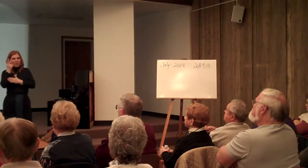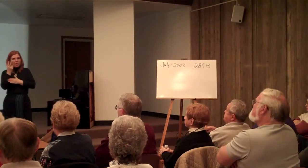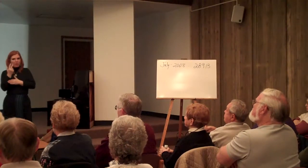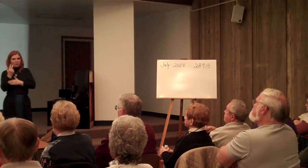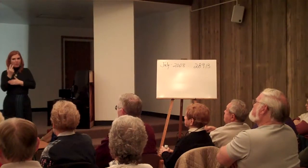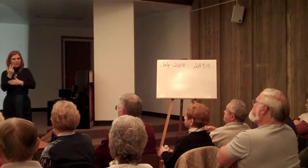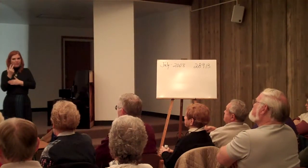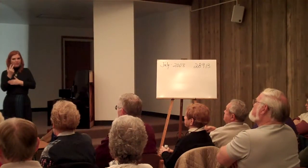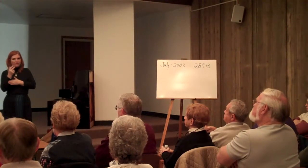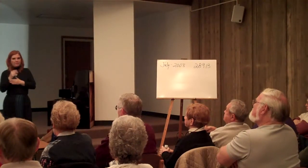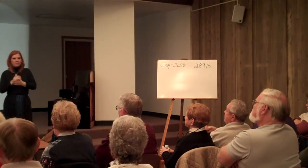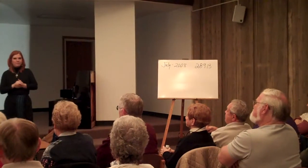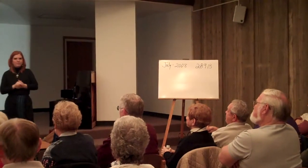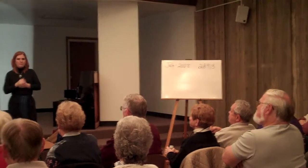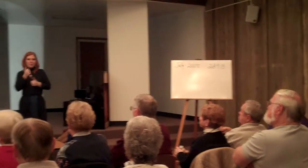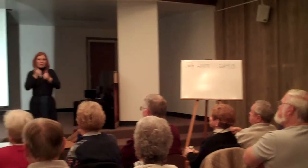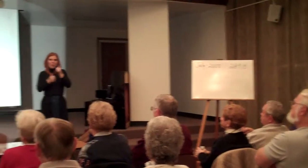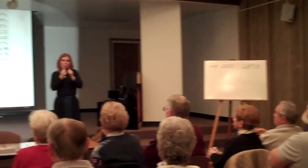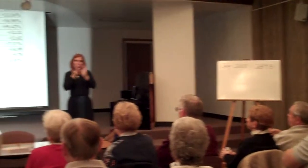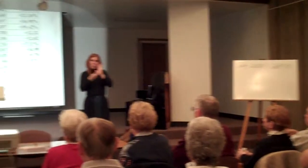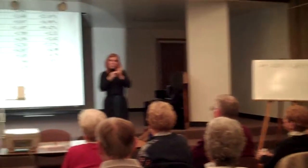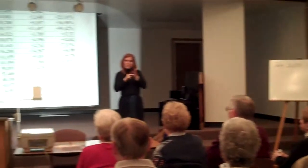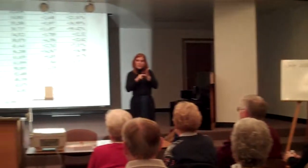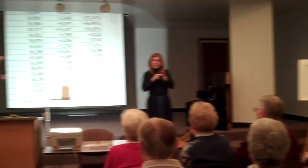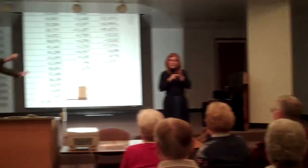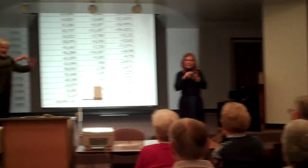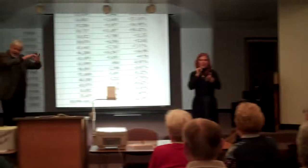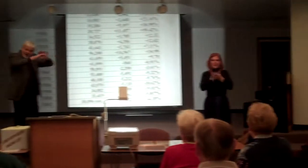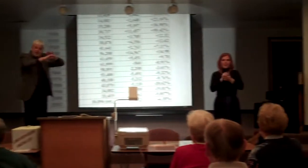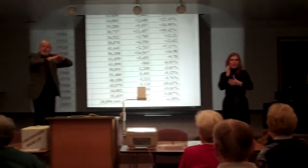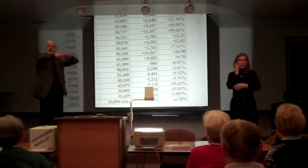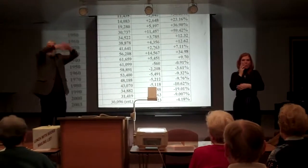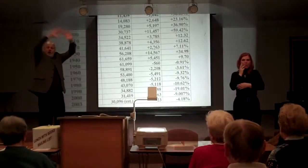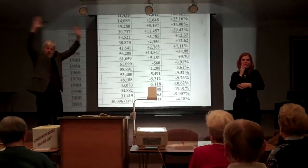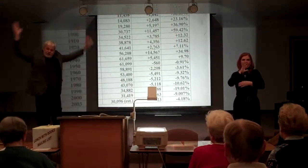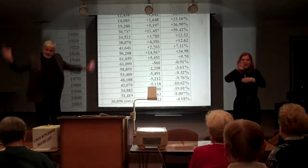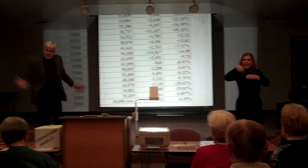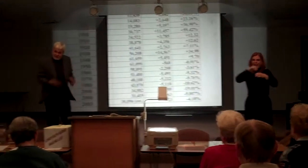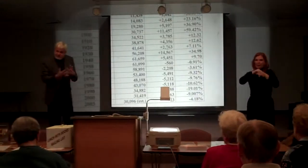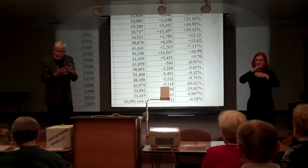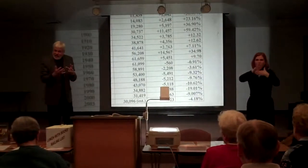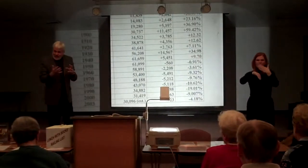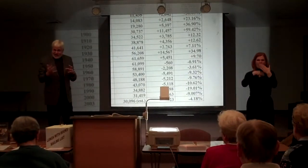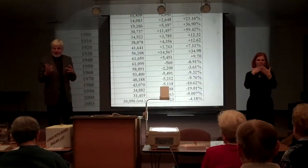28,913, which means that Wheeling, including